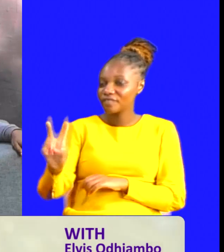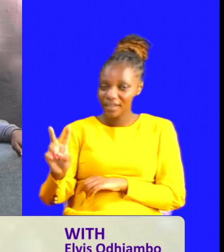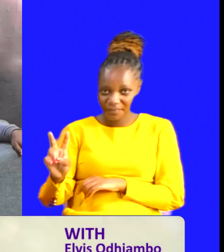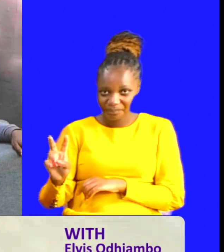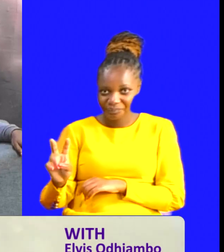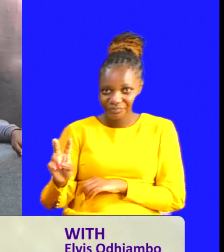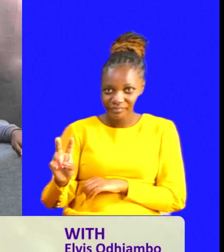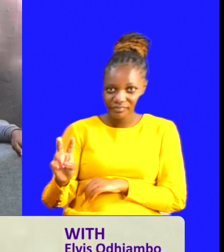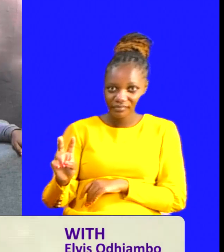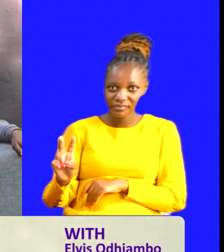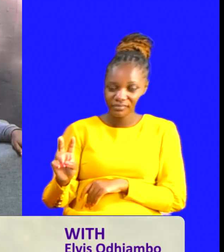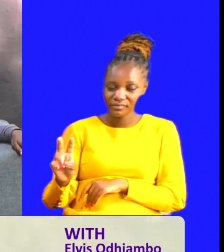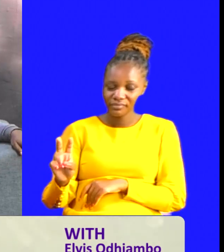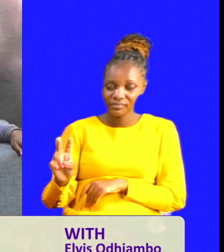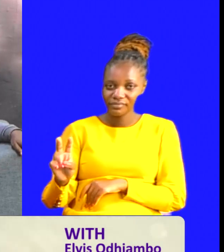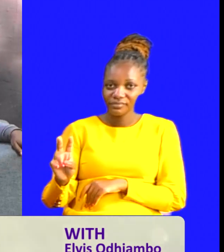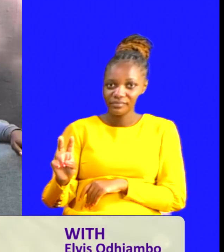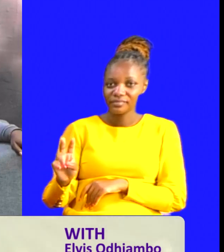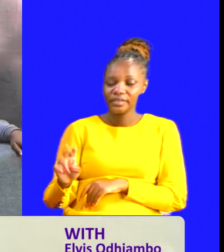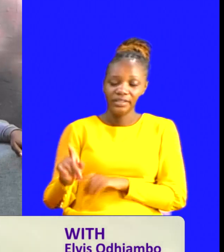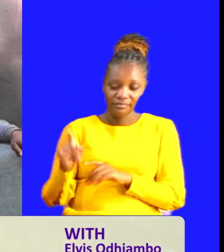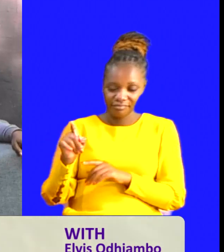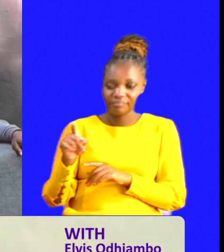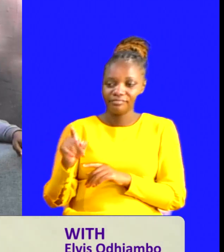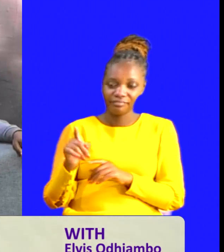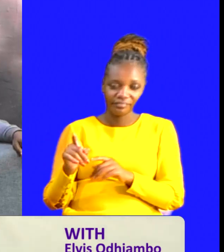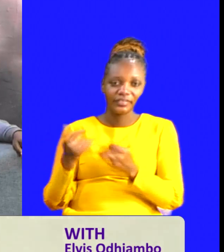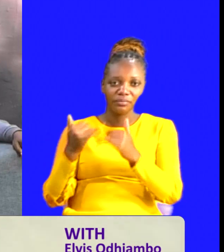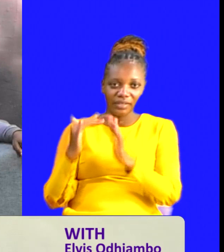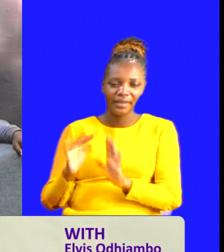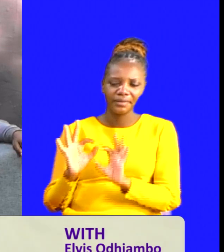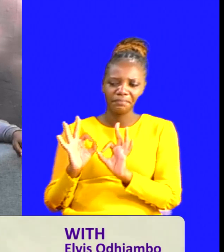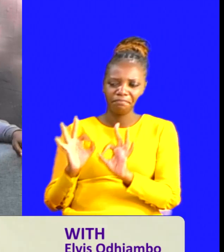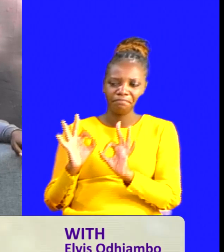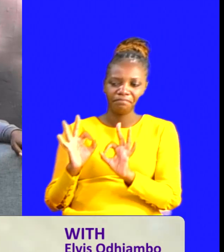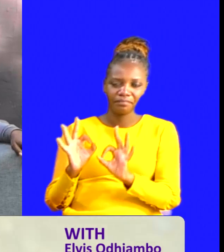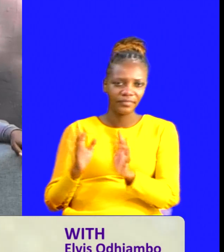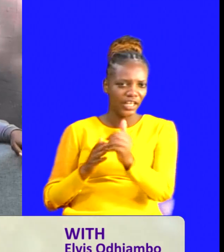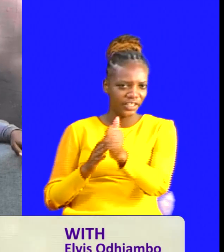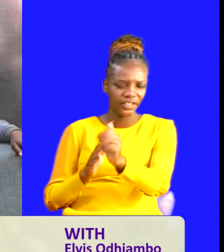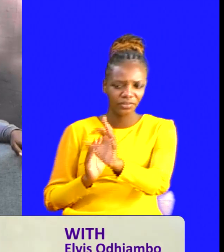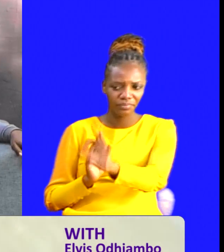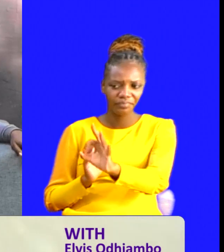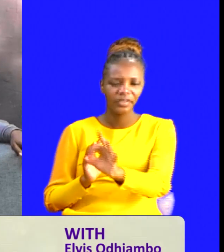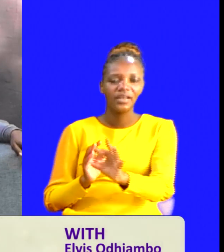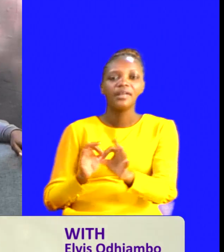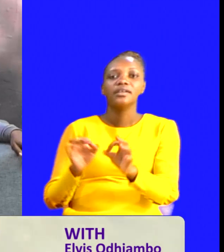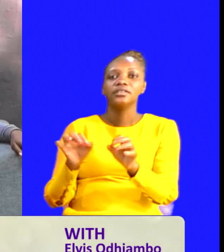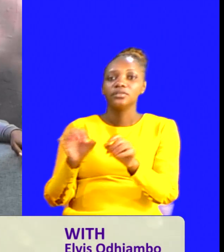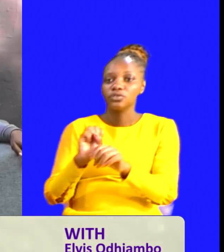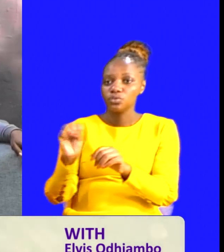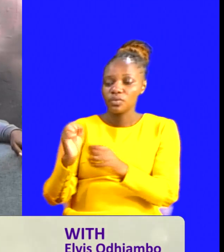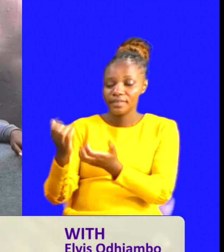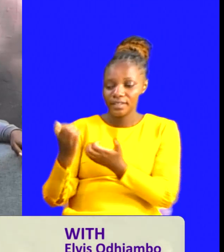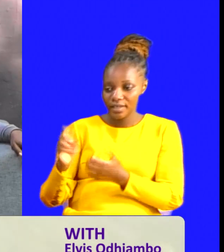the way he has led this group of players to be where they are right now. Oli Watkins getting the only goal for the